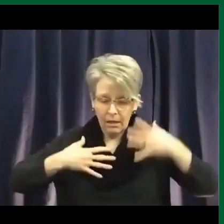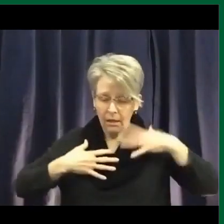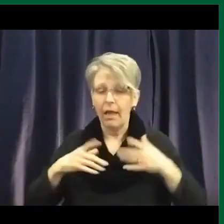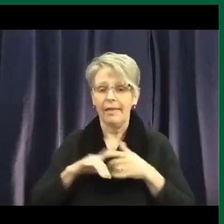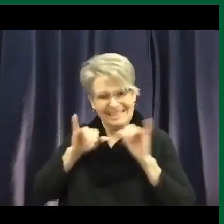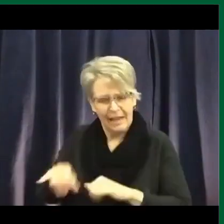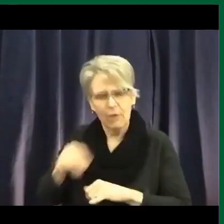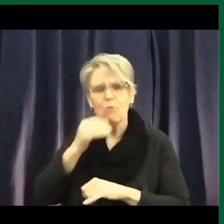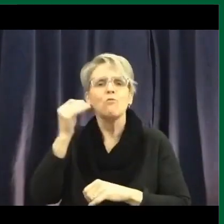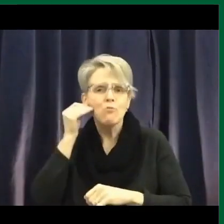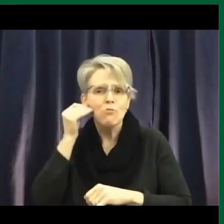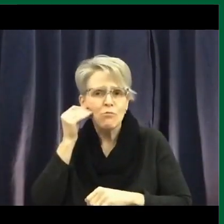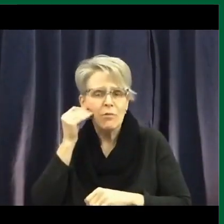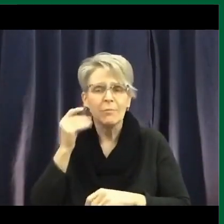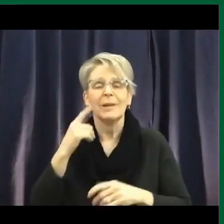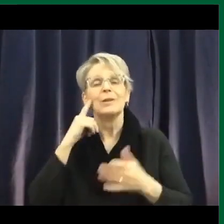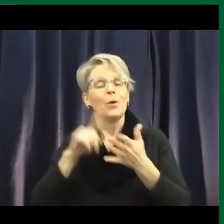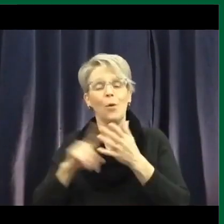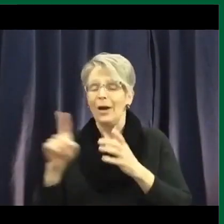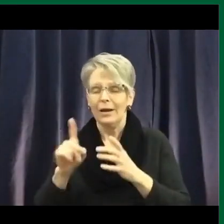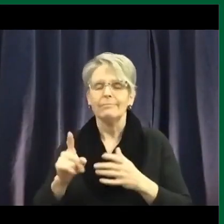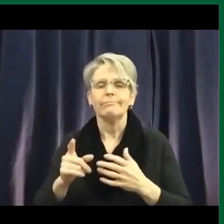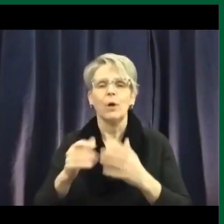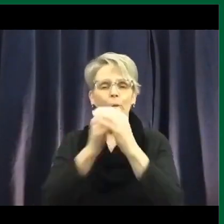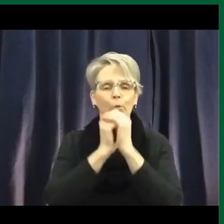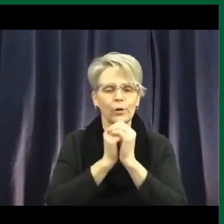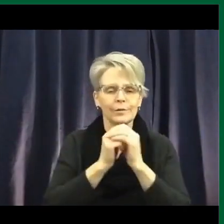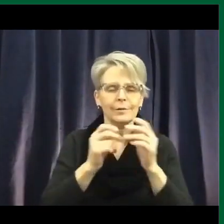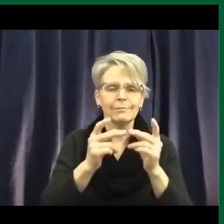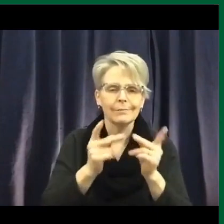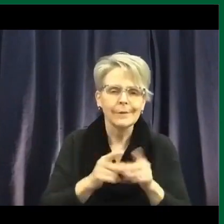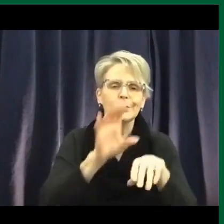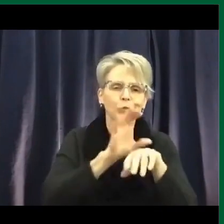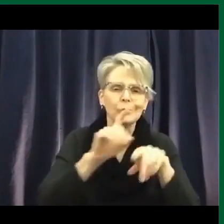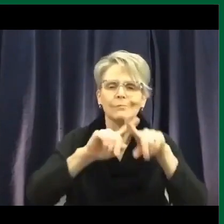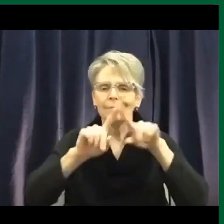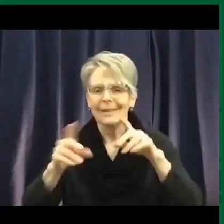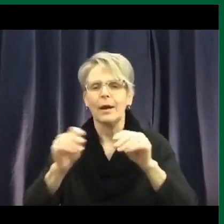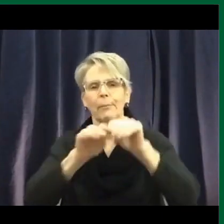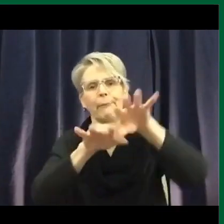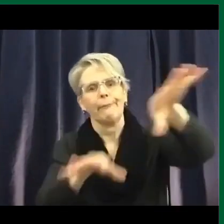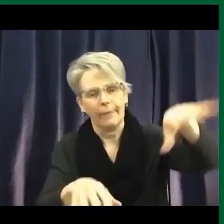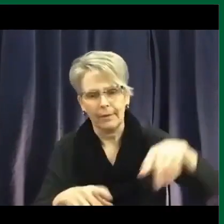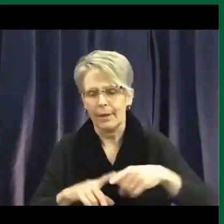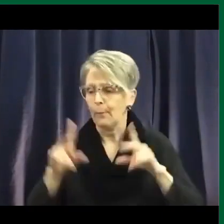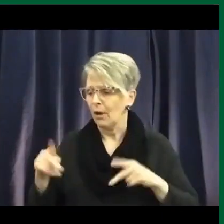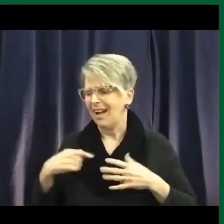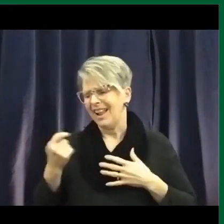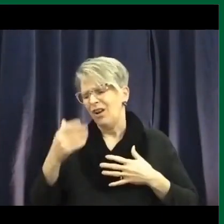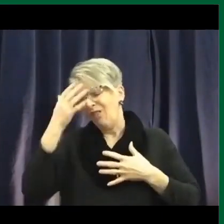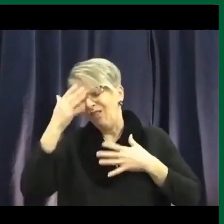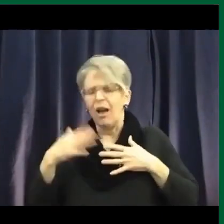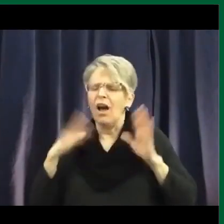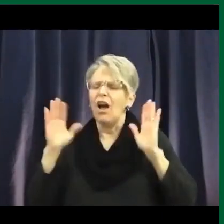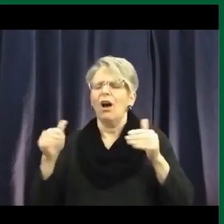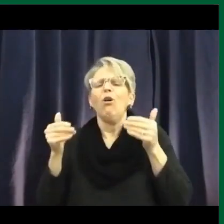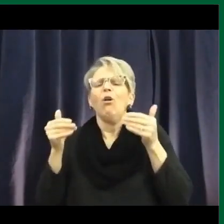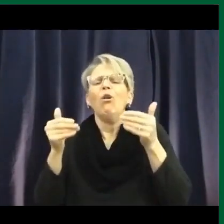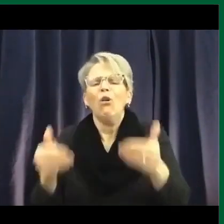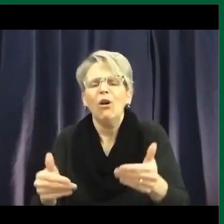outbreaks in places of worship and workplaces where people who are symptomatic decided to go ahead and go to work